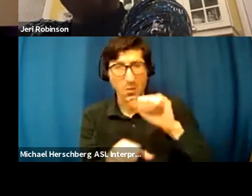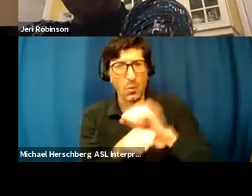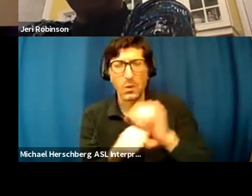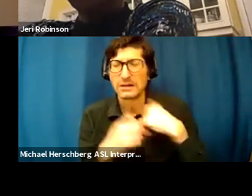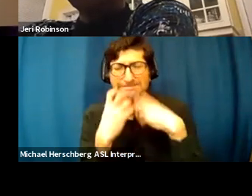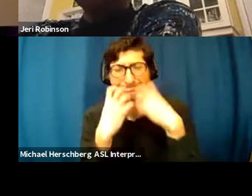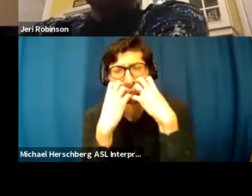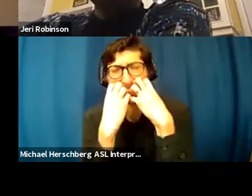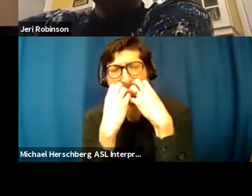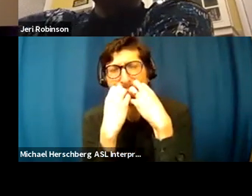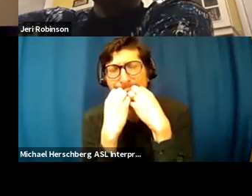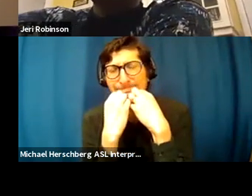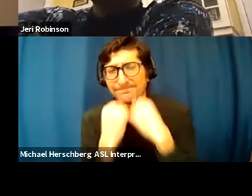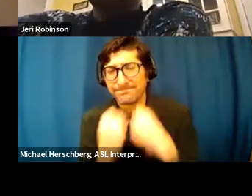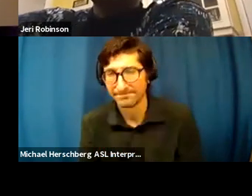Great, thank you.